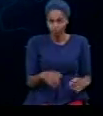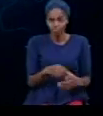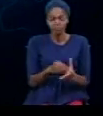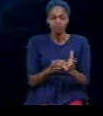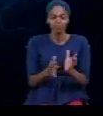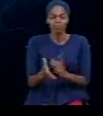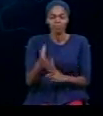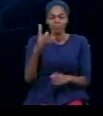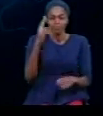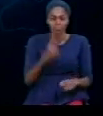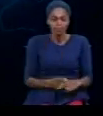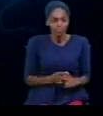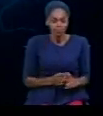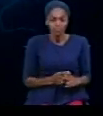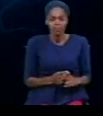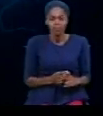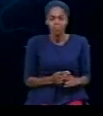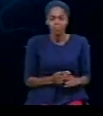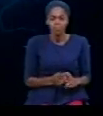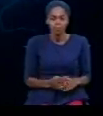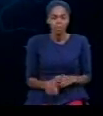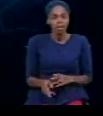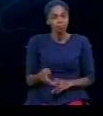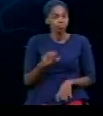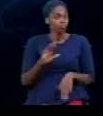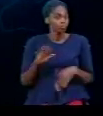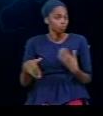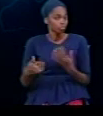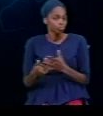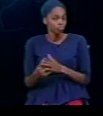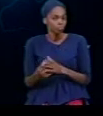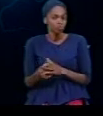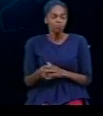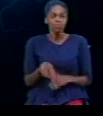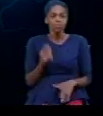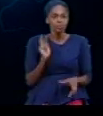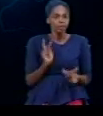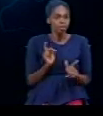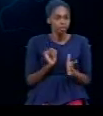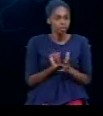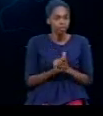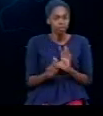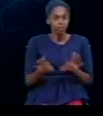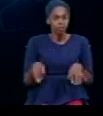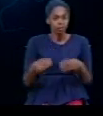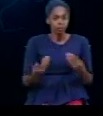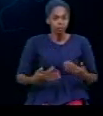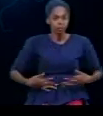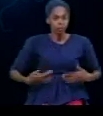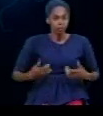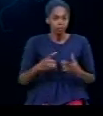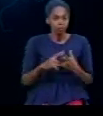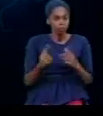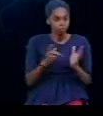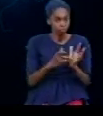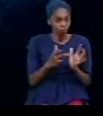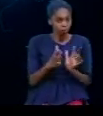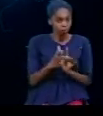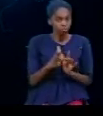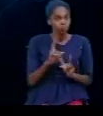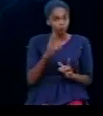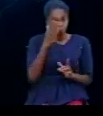For those of us who gave our lives to the Lord, remember, eternal life is